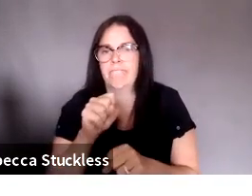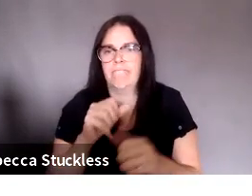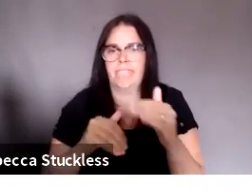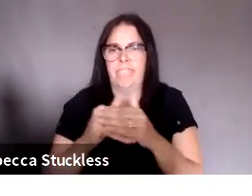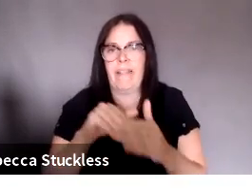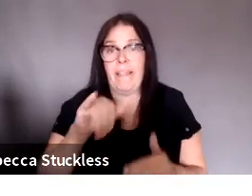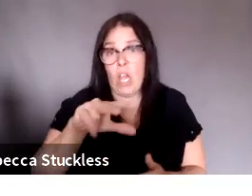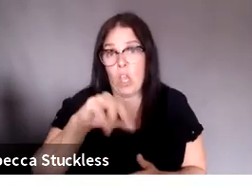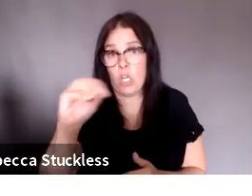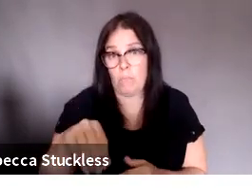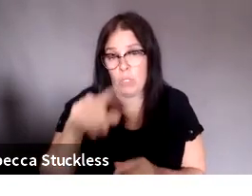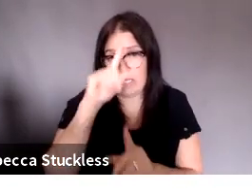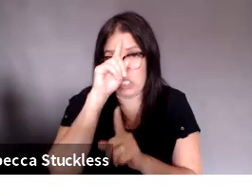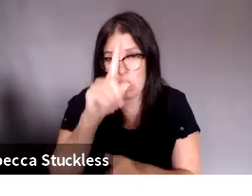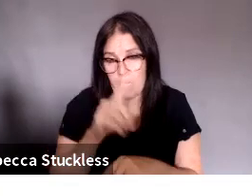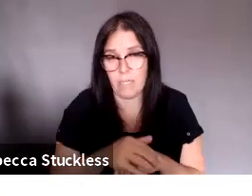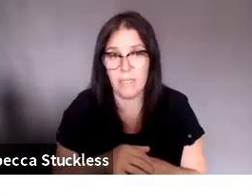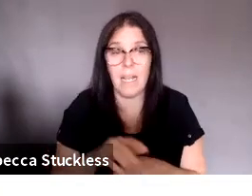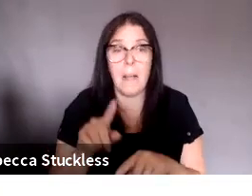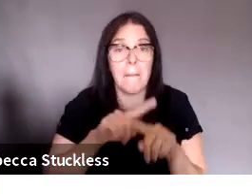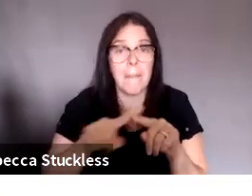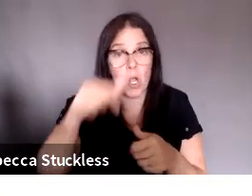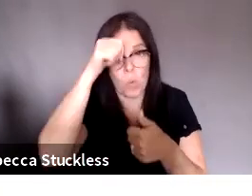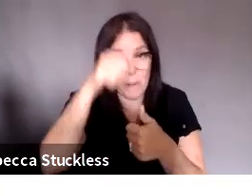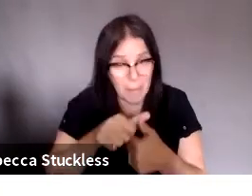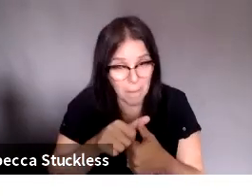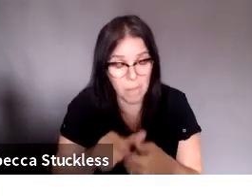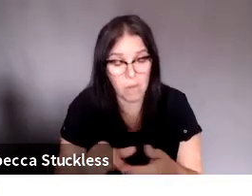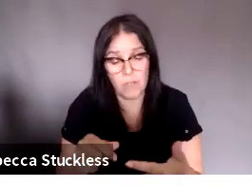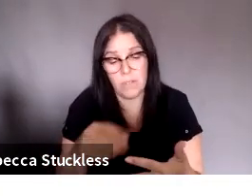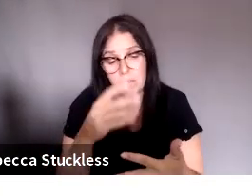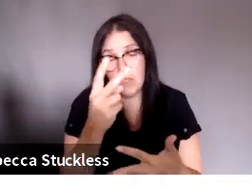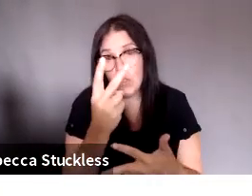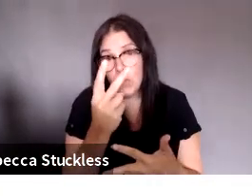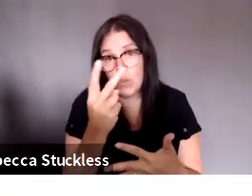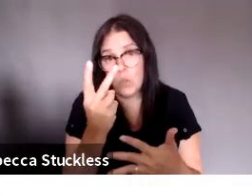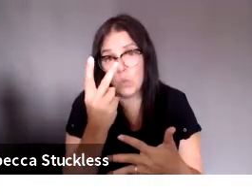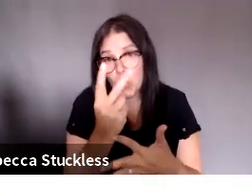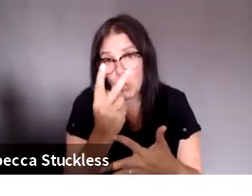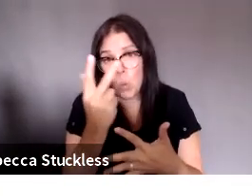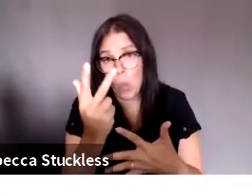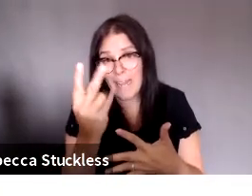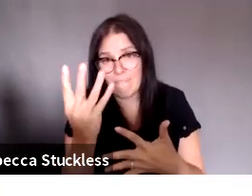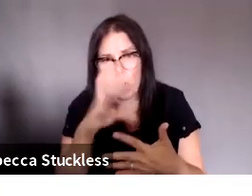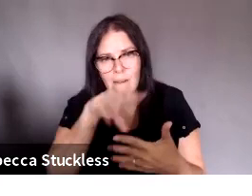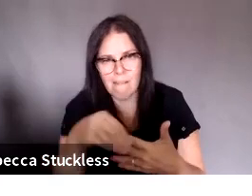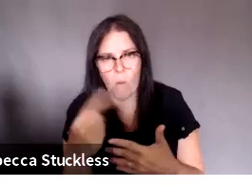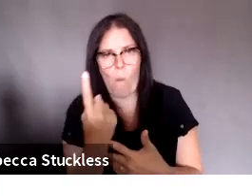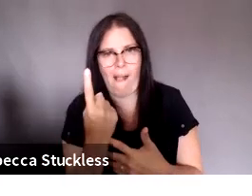But remember that because 2, 3, and 4 here are all lumped together as 1, it really means you